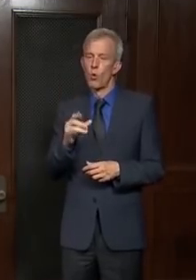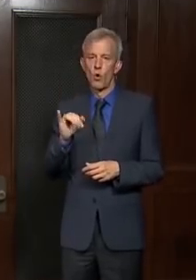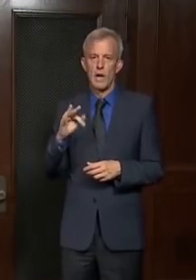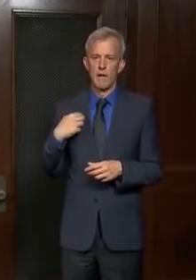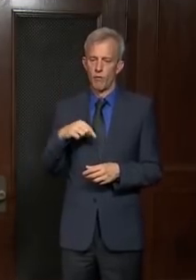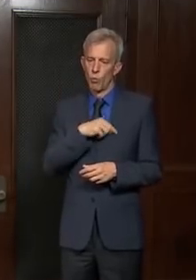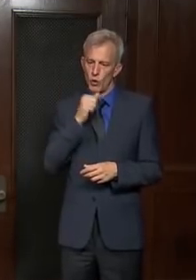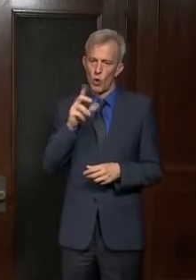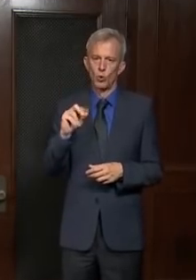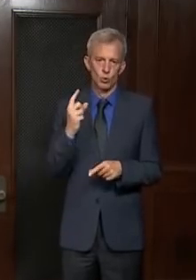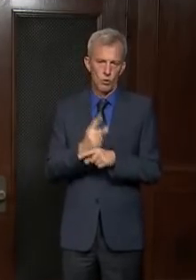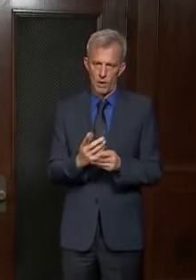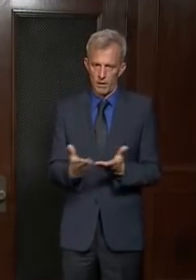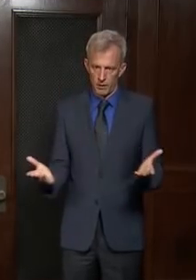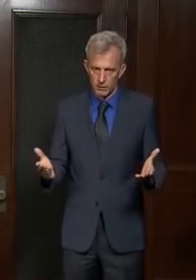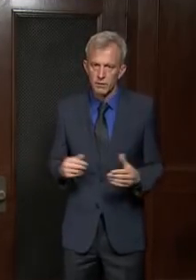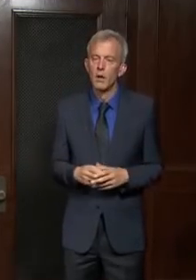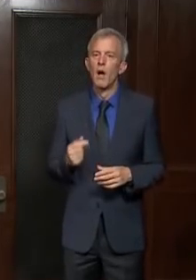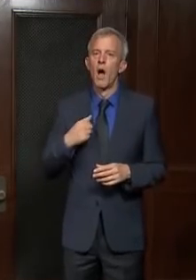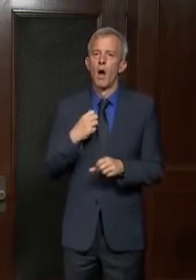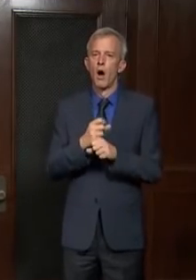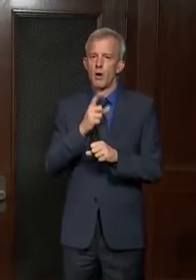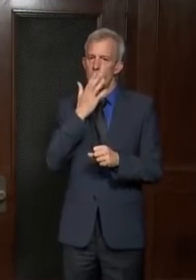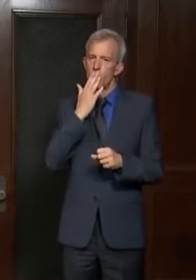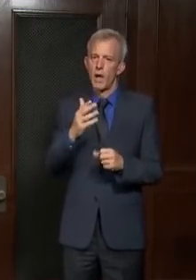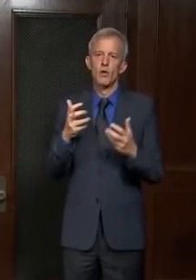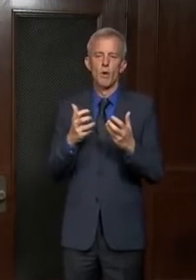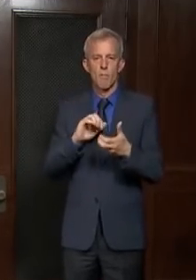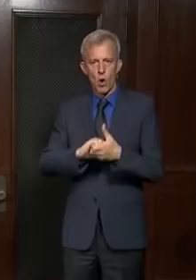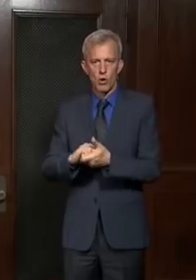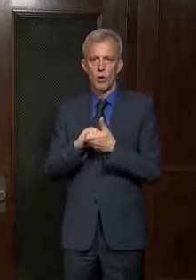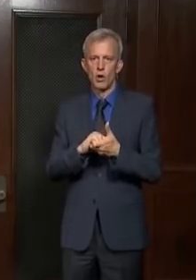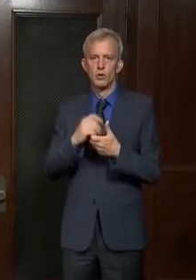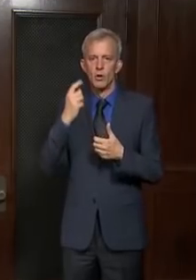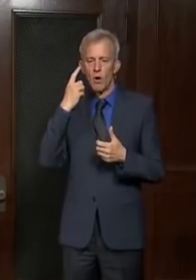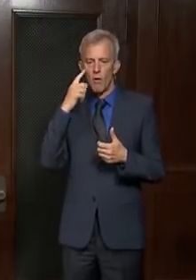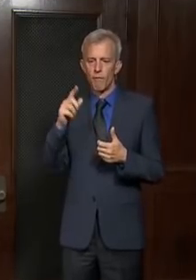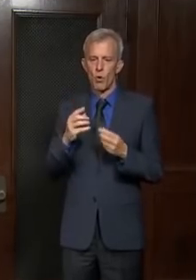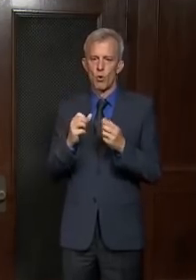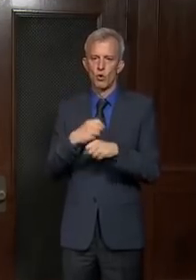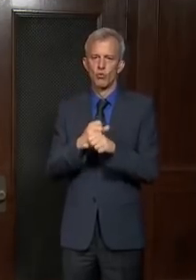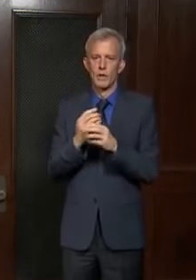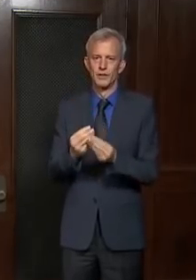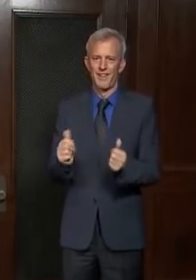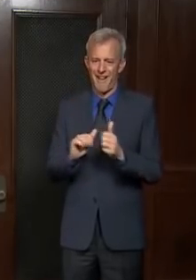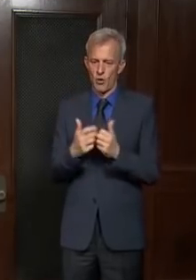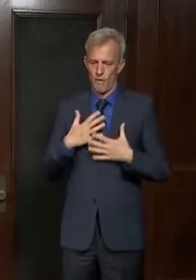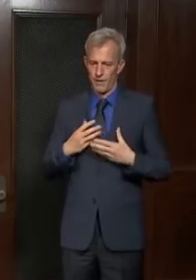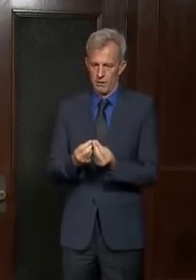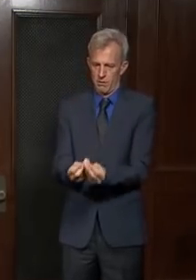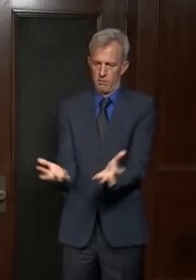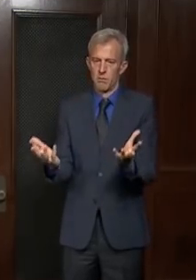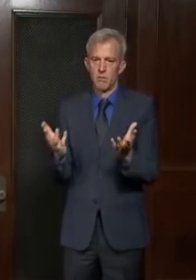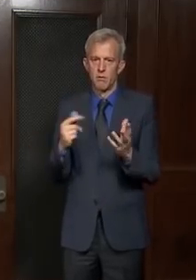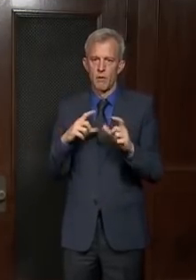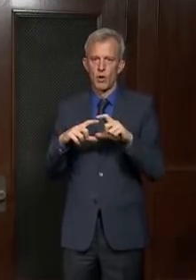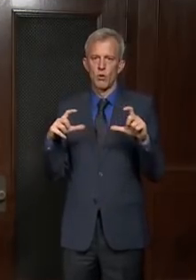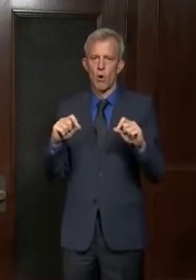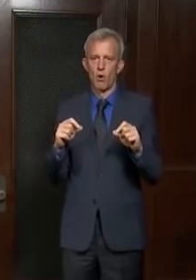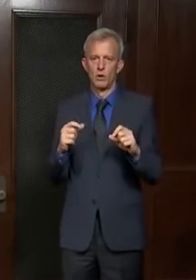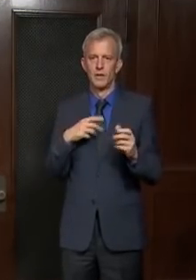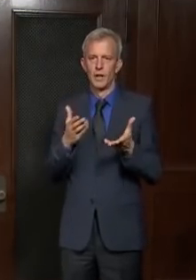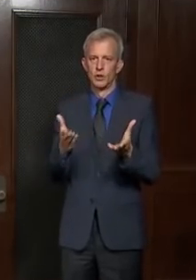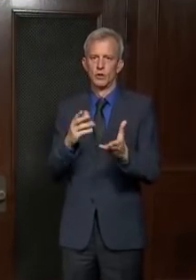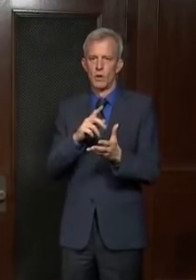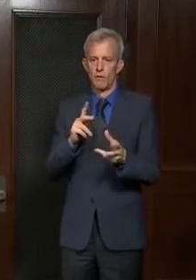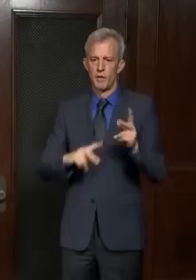to say thank you to this partnership for creating a solution for how to physically distribute financial assistance and serve those ineligible for federal